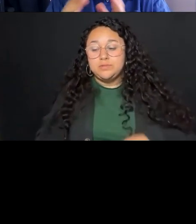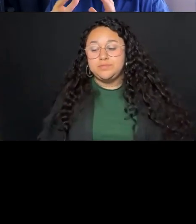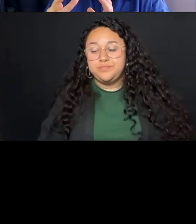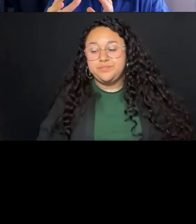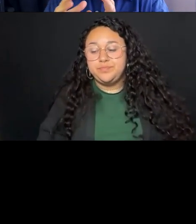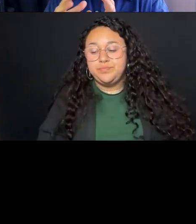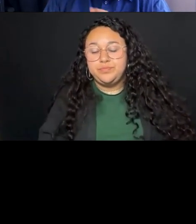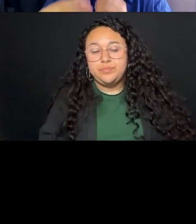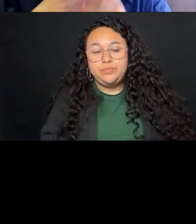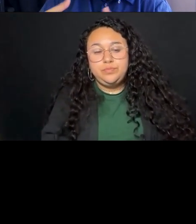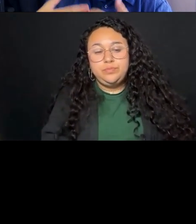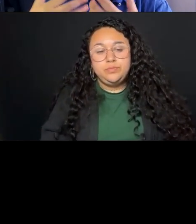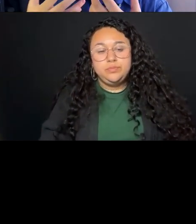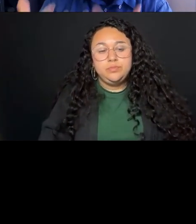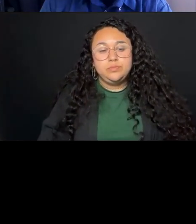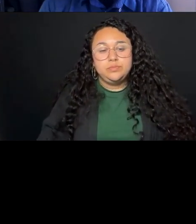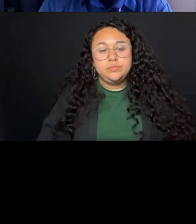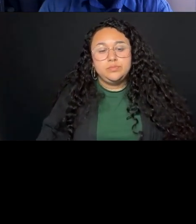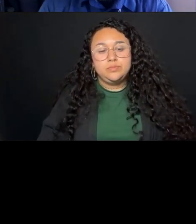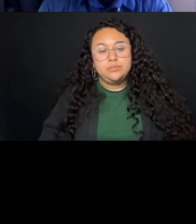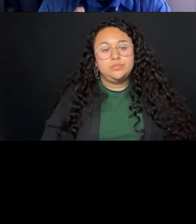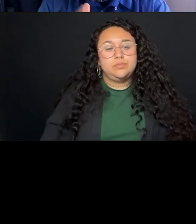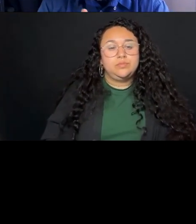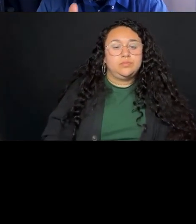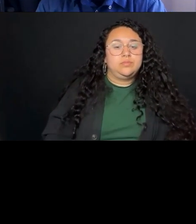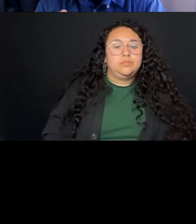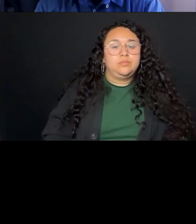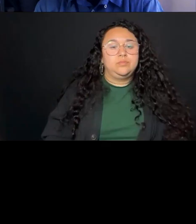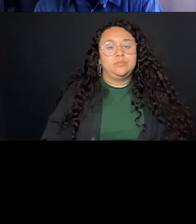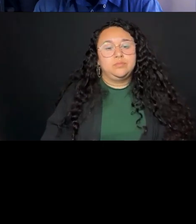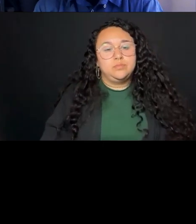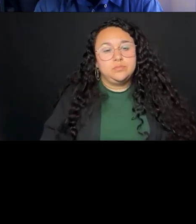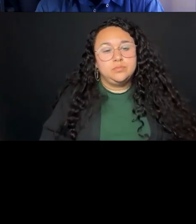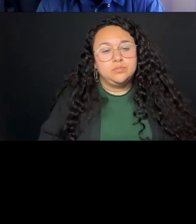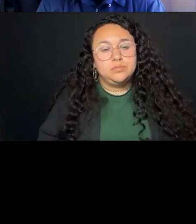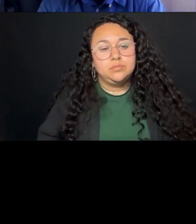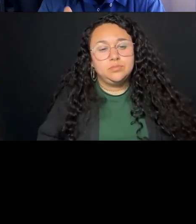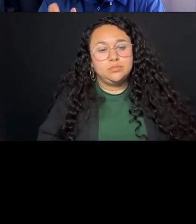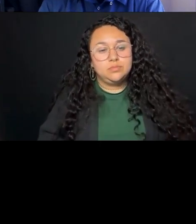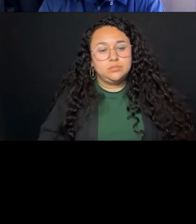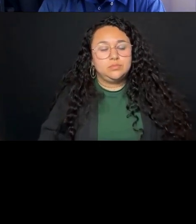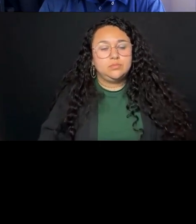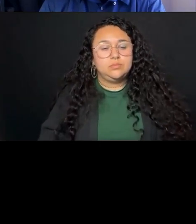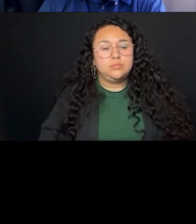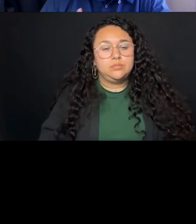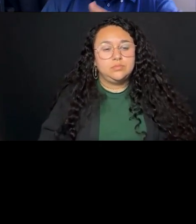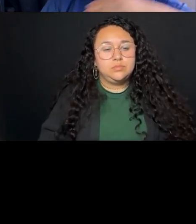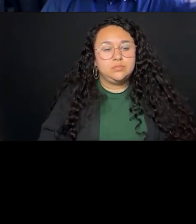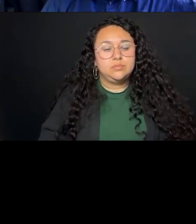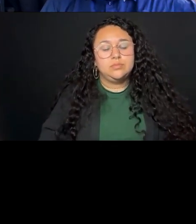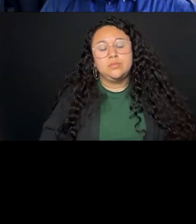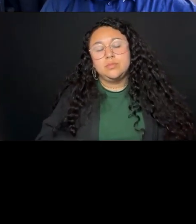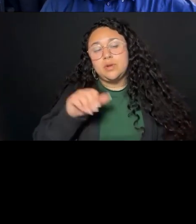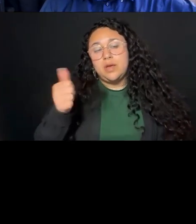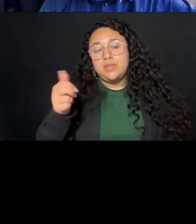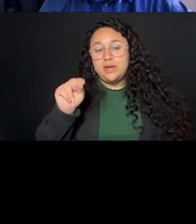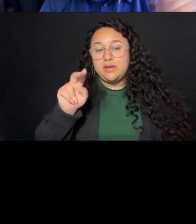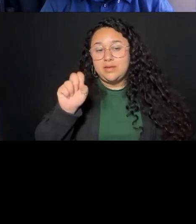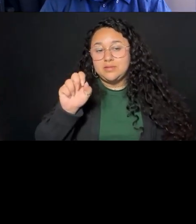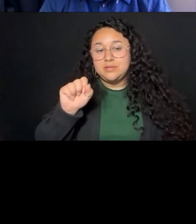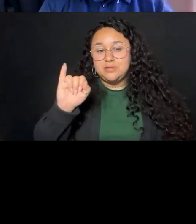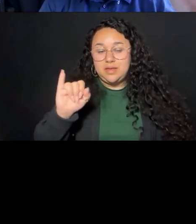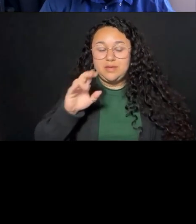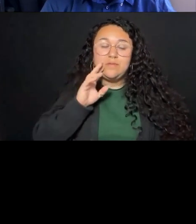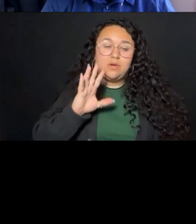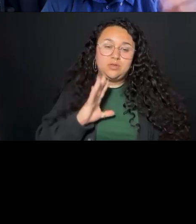So when we look at what forms non-suicidal self-injury takes with trans folks, we've got everything that you all